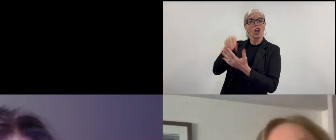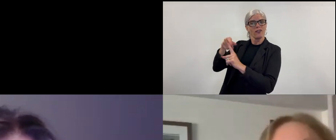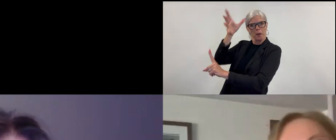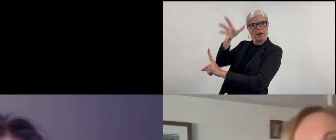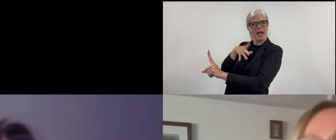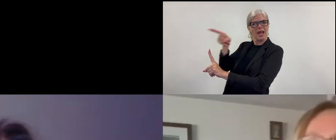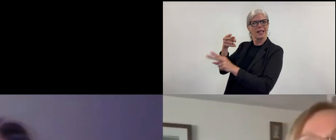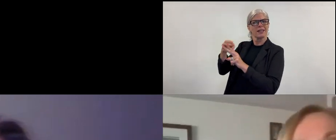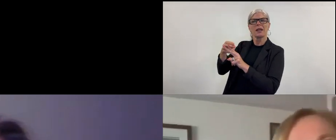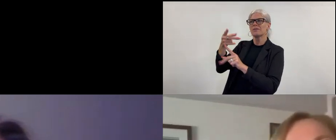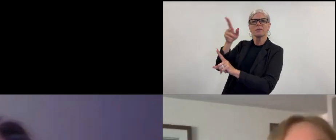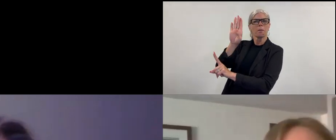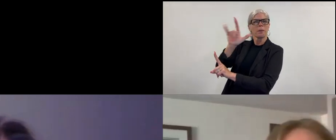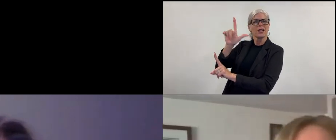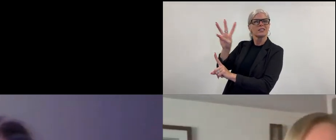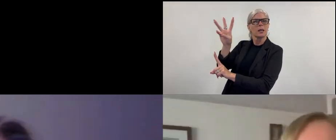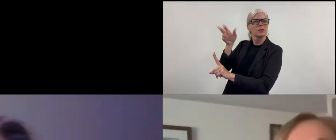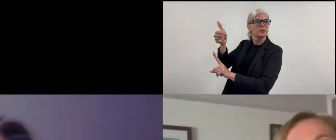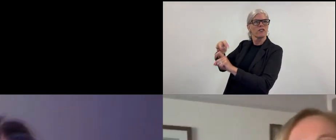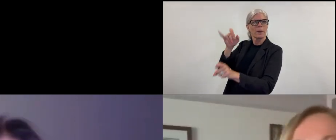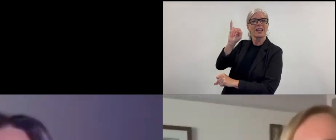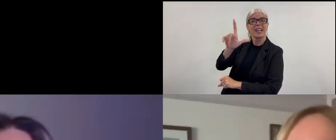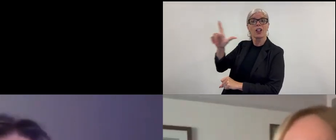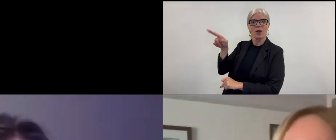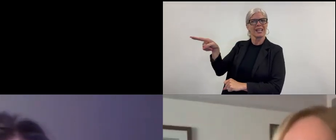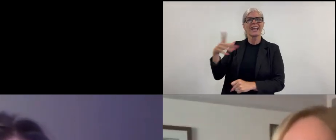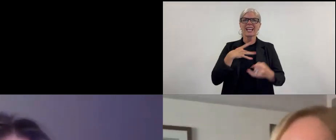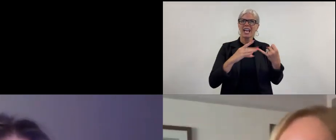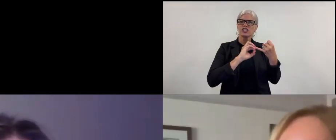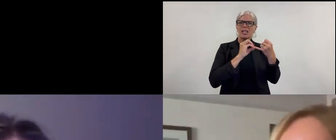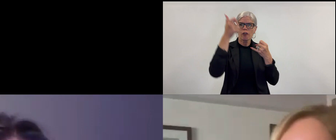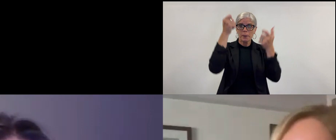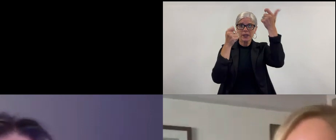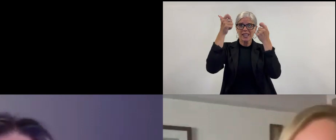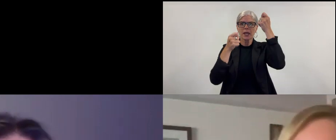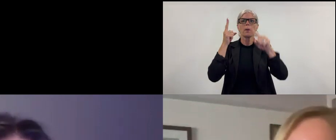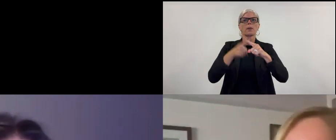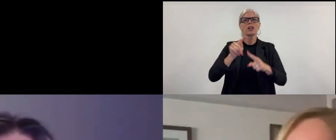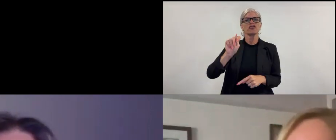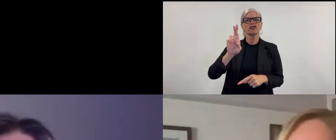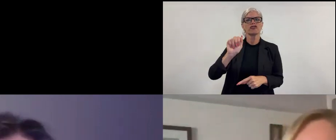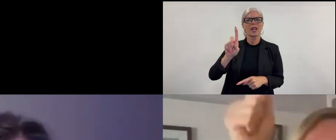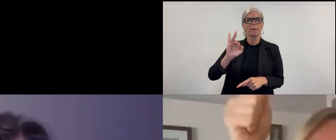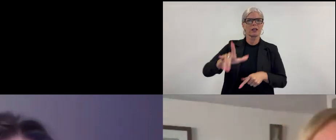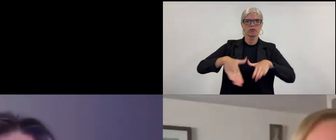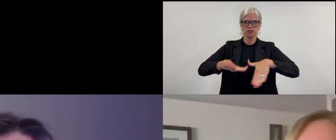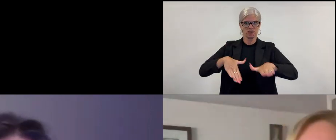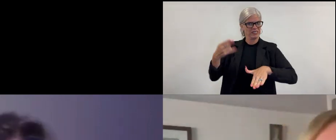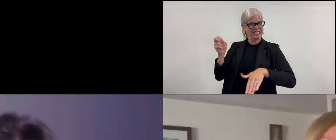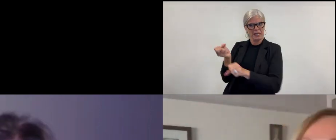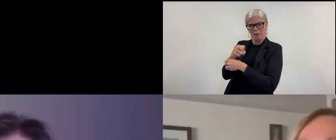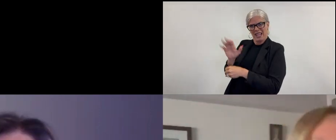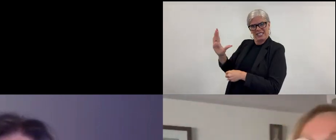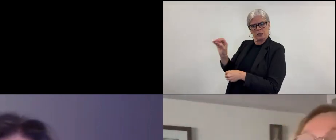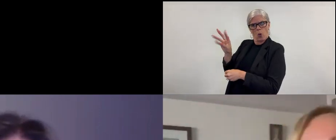certain gentleman from Illinois, Bill W., that actually had a cherry pick and a treadmill, and he made